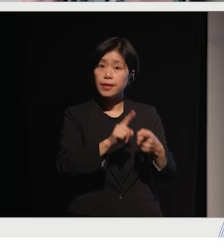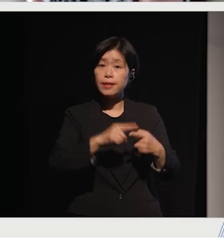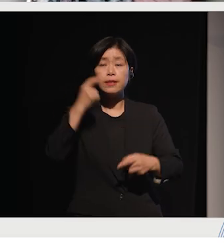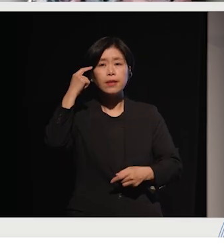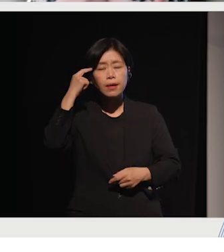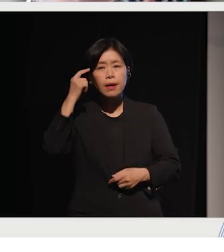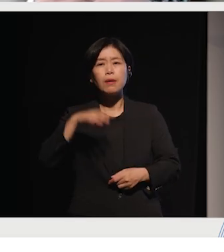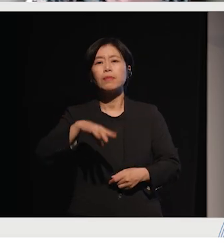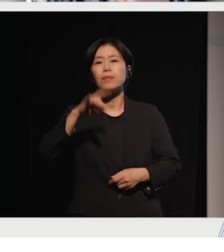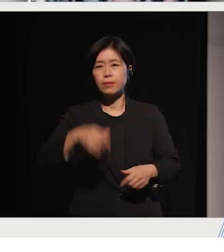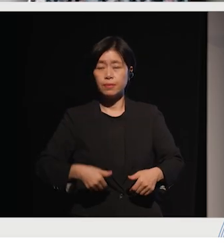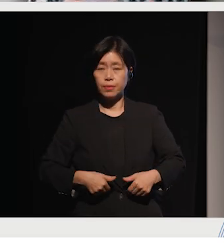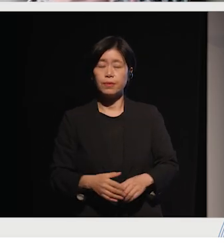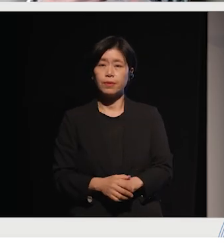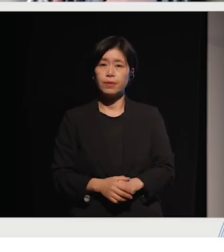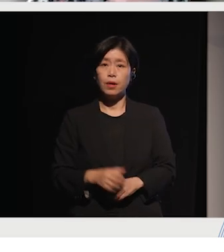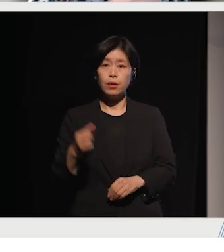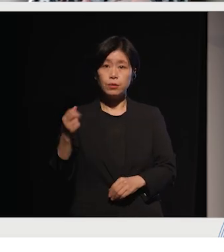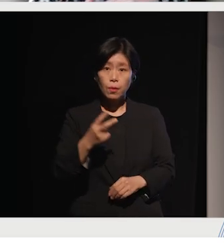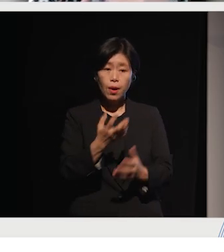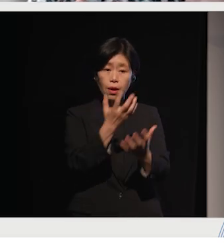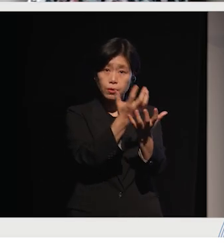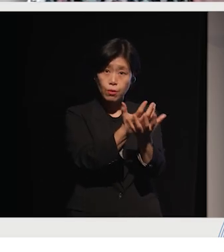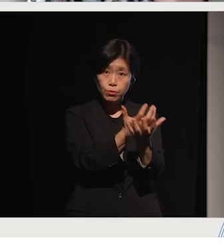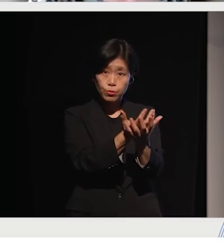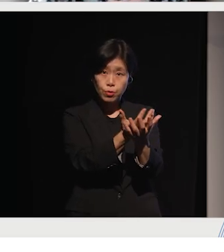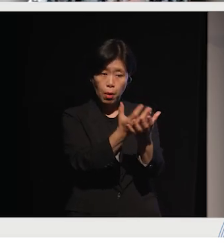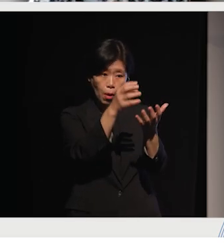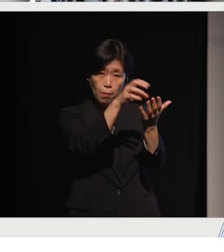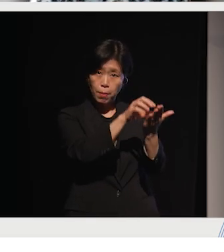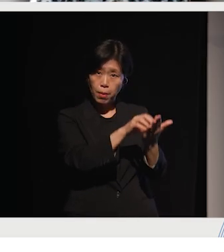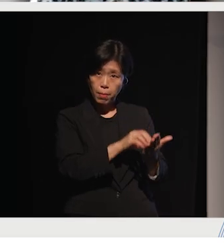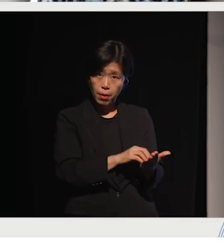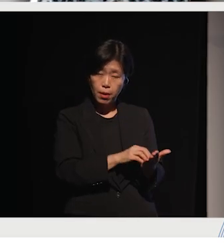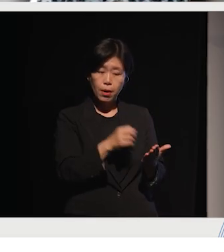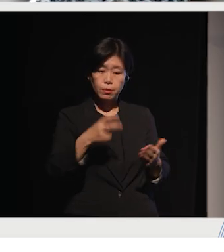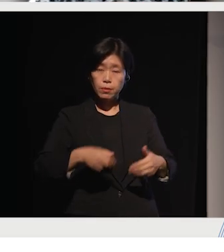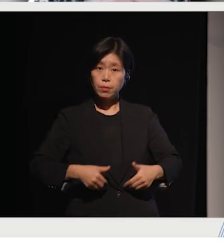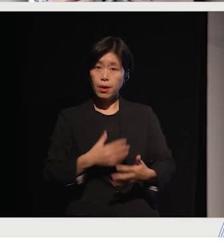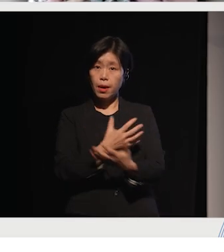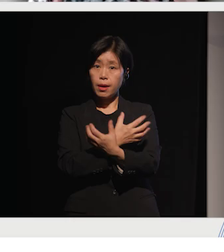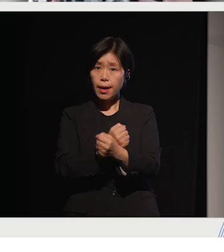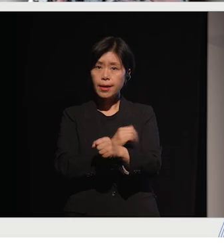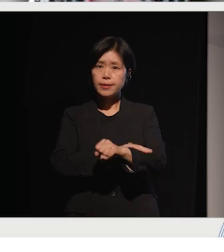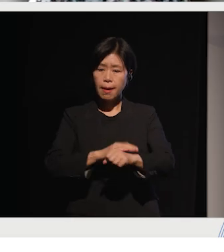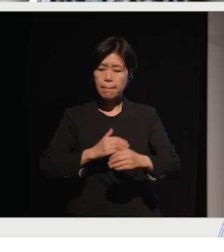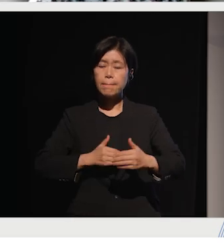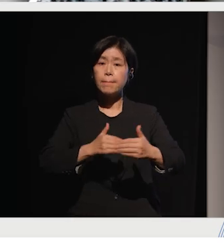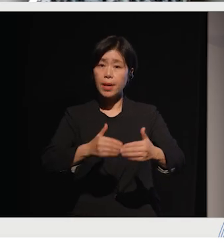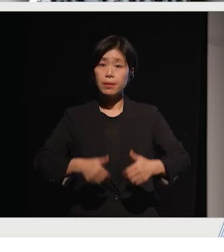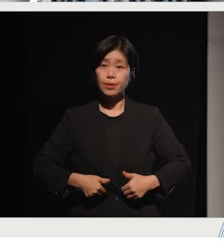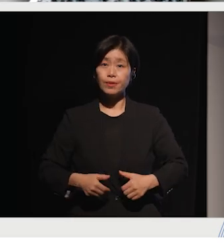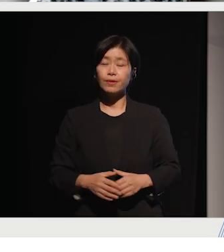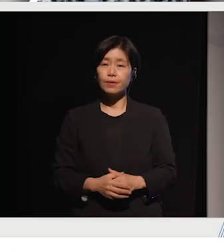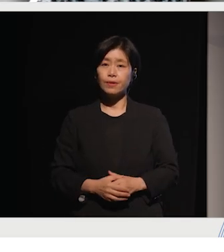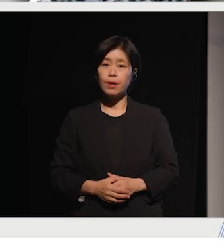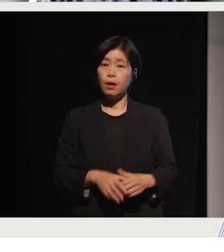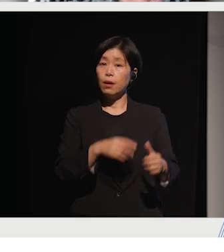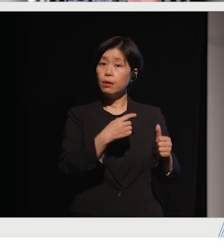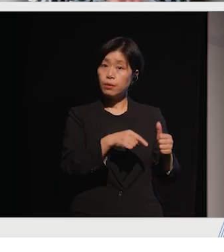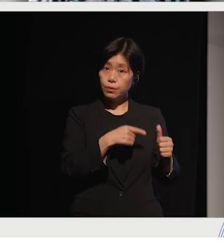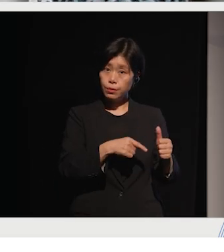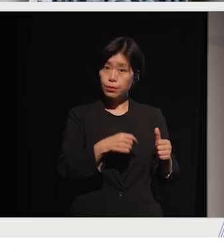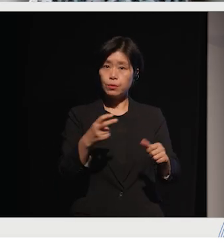make sure that paperwork goes through or that we have the contracts we need. We also need executive leadership